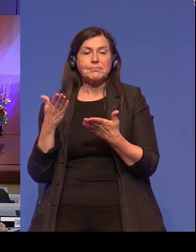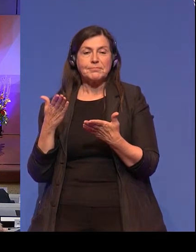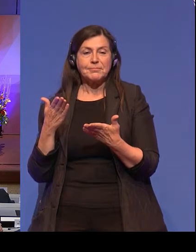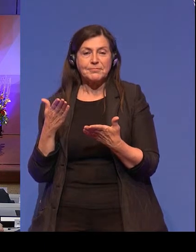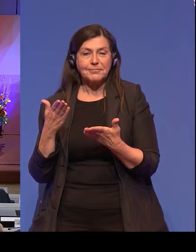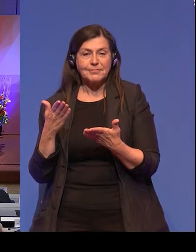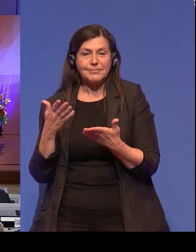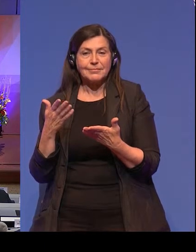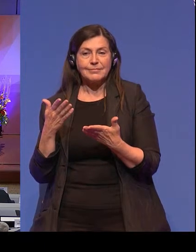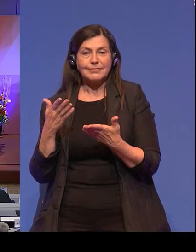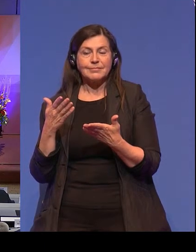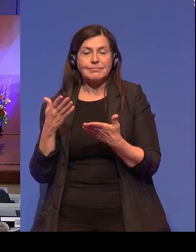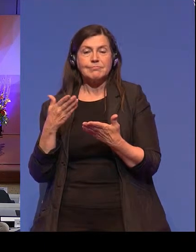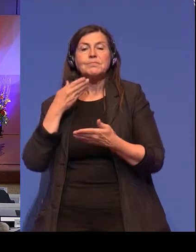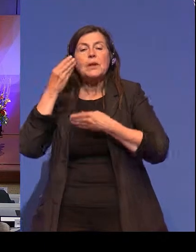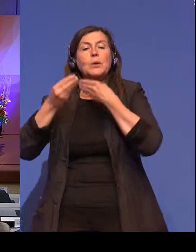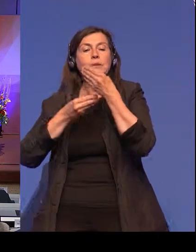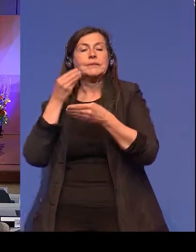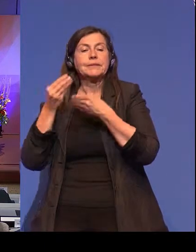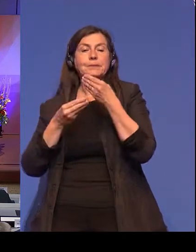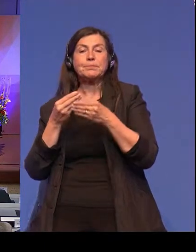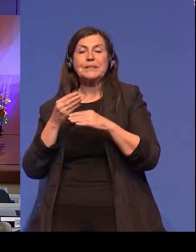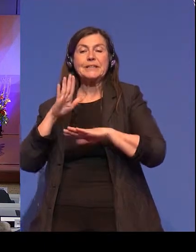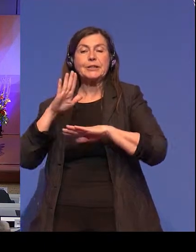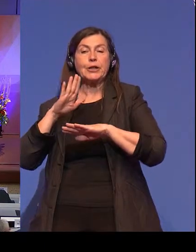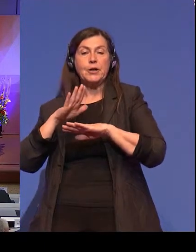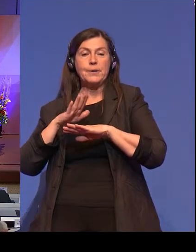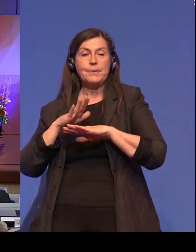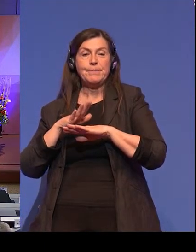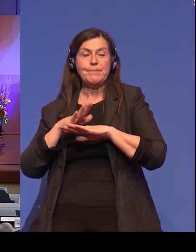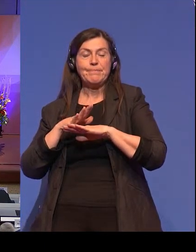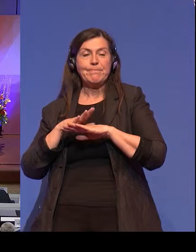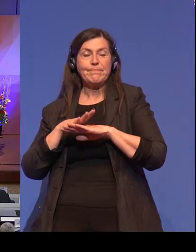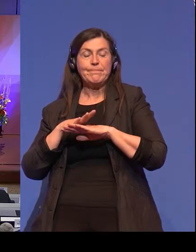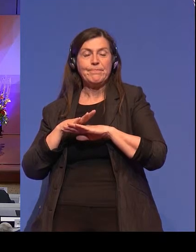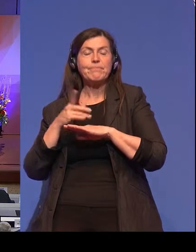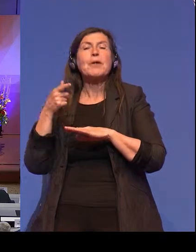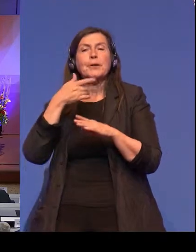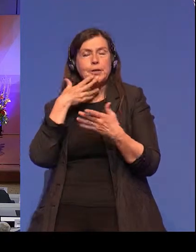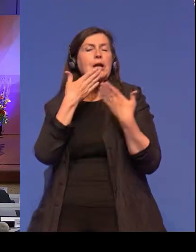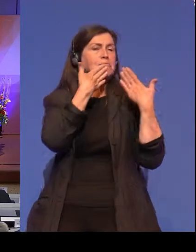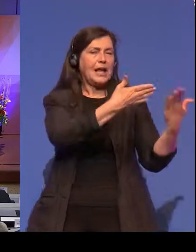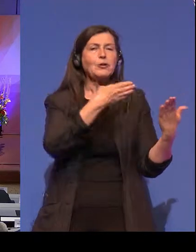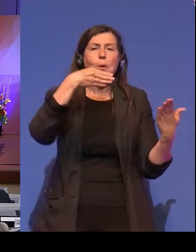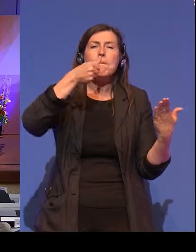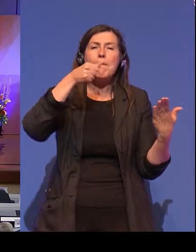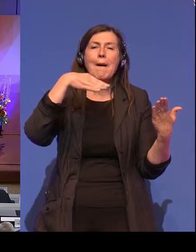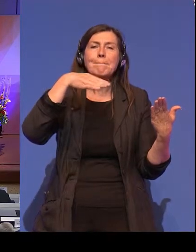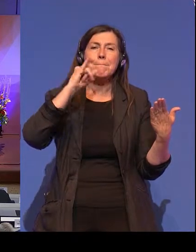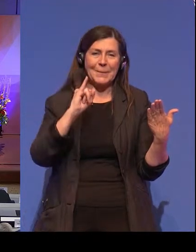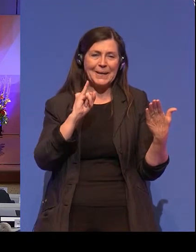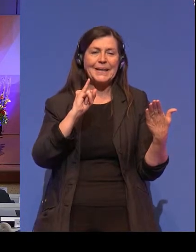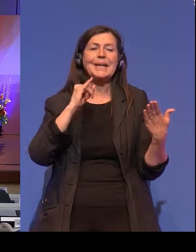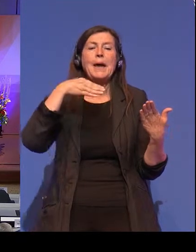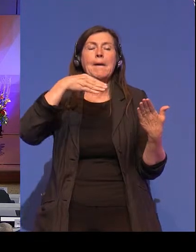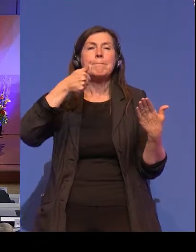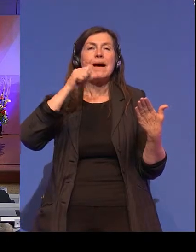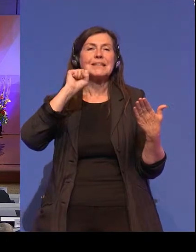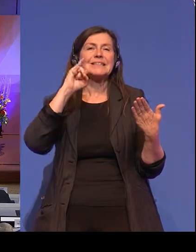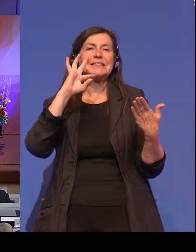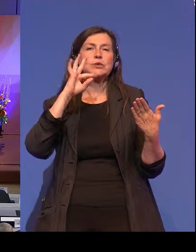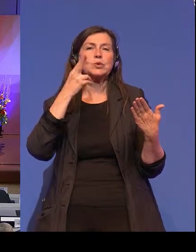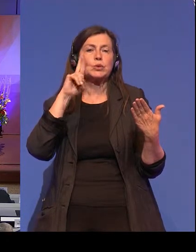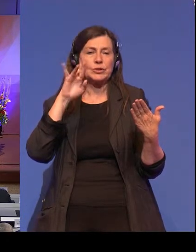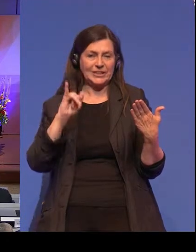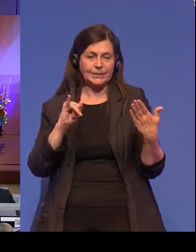Madam. Honorable Special Representative of UN Secretary General, Ms. Mami Majituri, distinguished panelists,